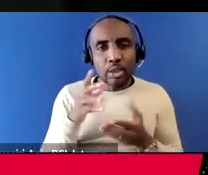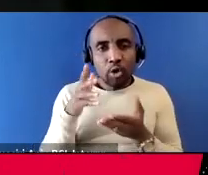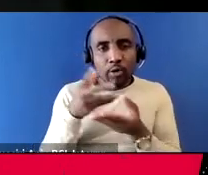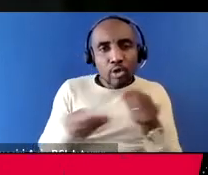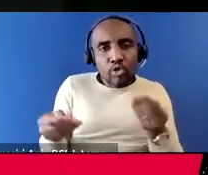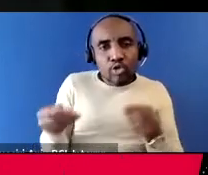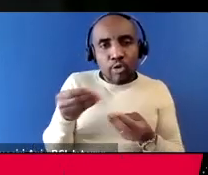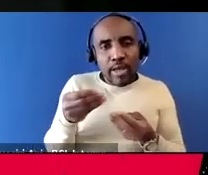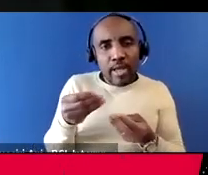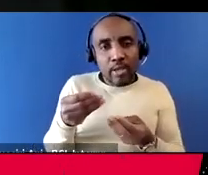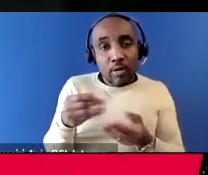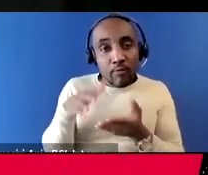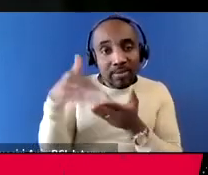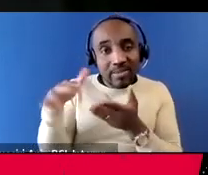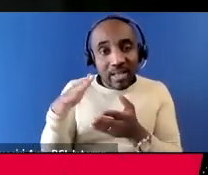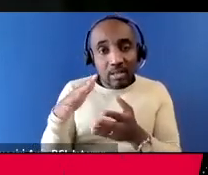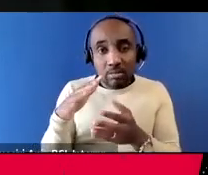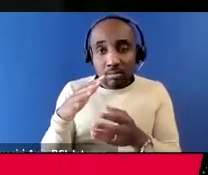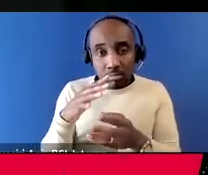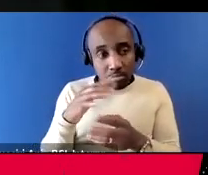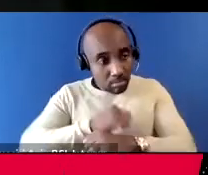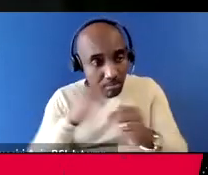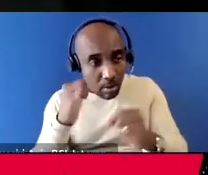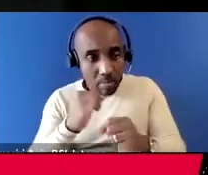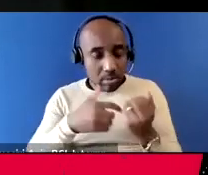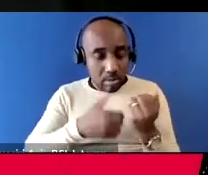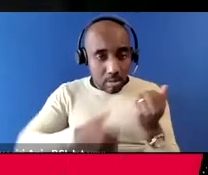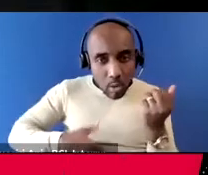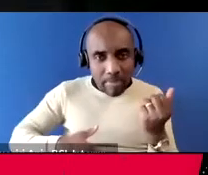Is anyone feeling able to take any of those on?